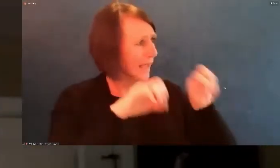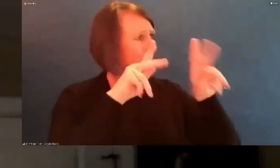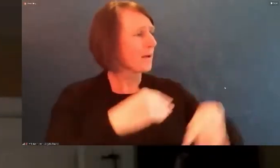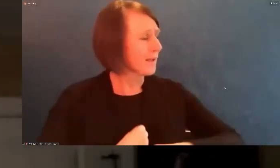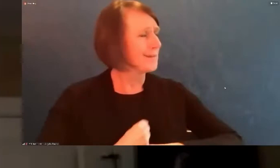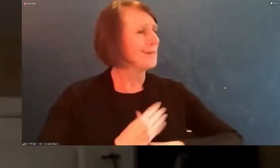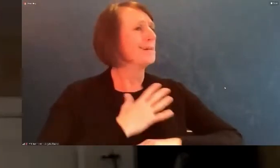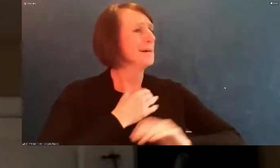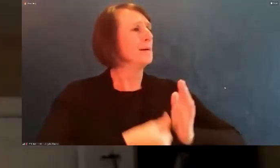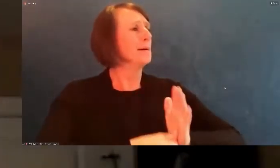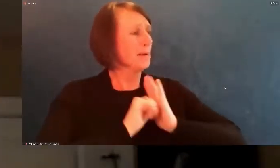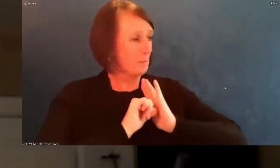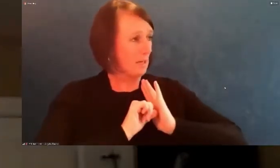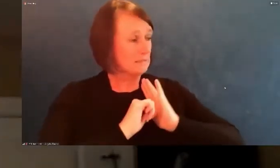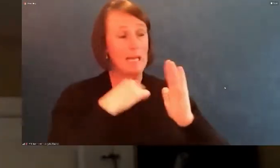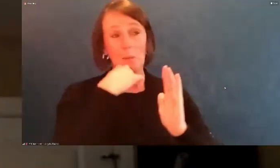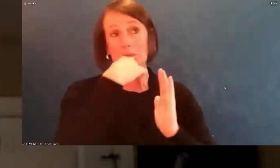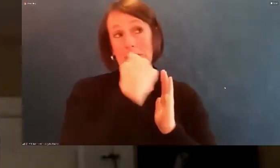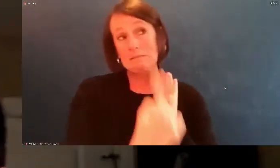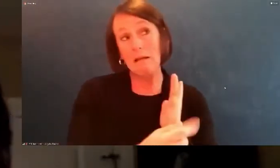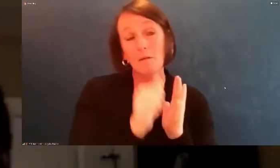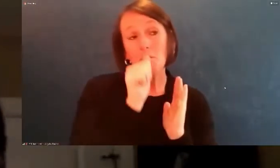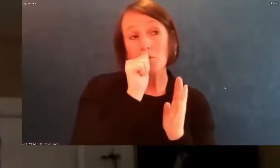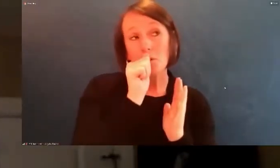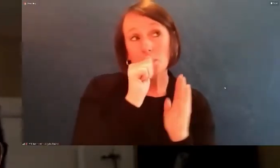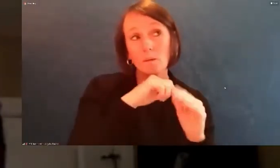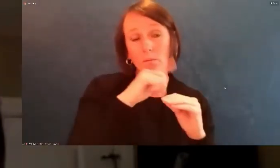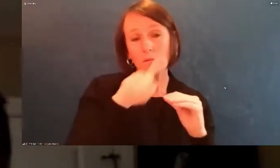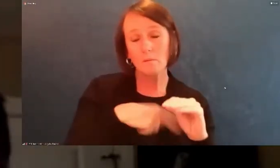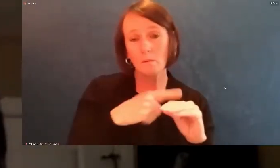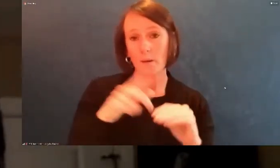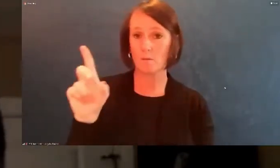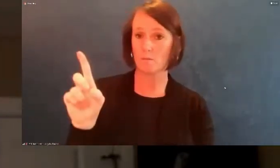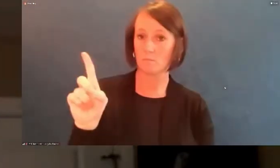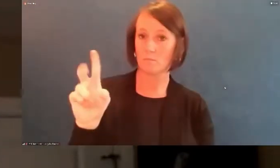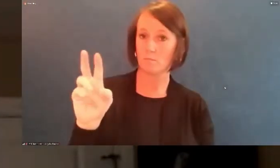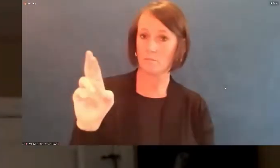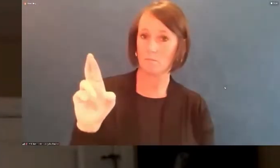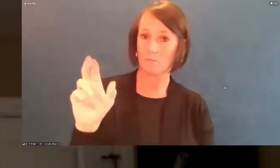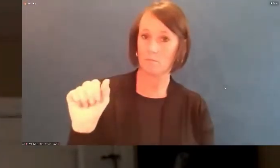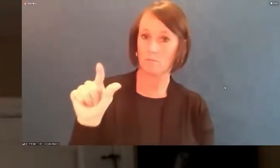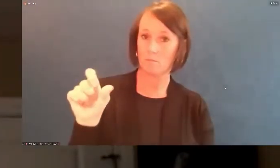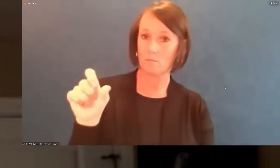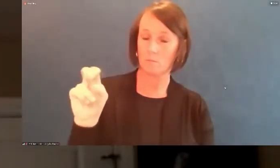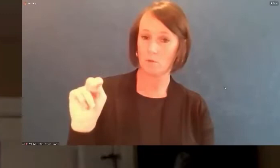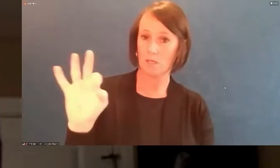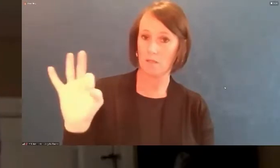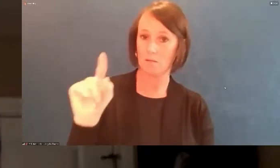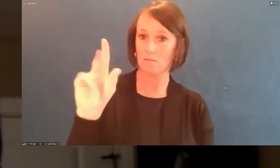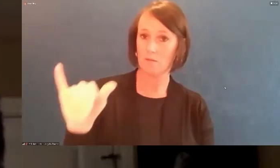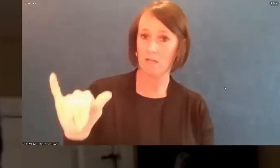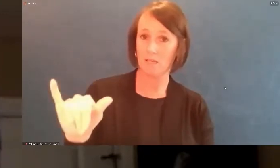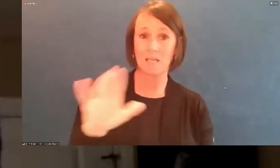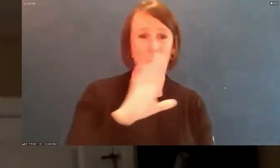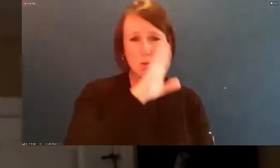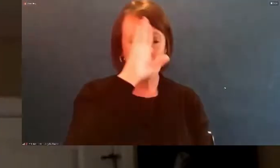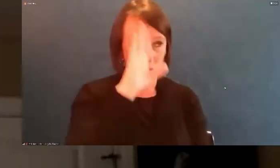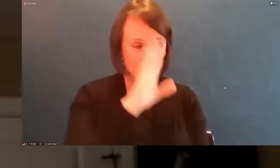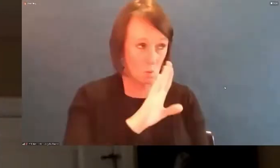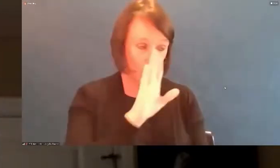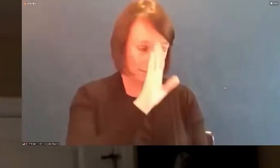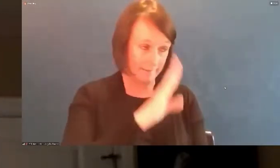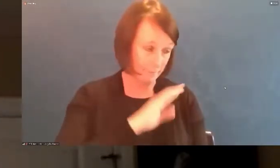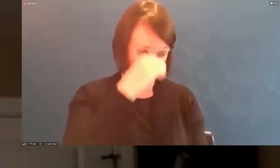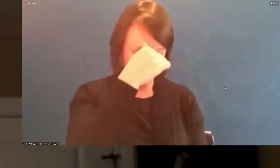me. I'll tell you the secret about dragonflies, but it doesn't matter because you're never going to remember it. Nobody ever remembers the